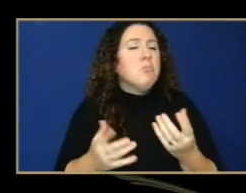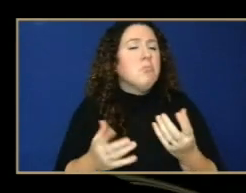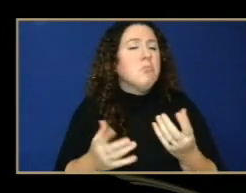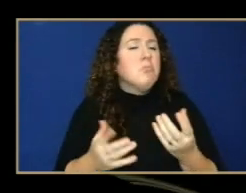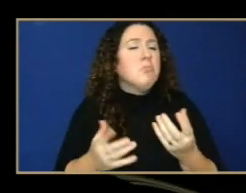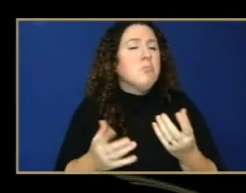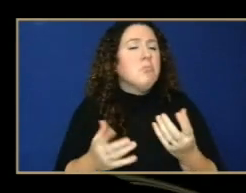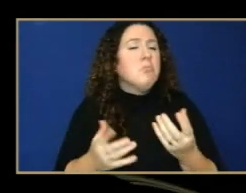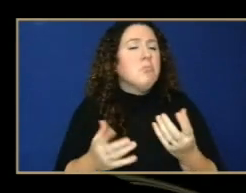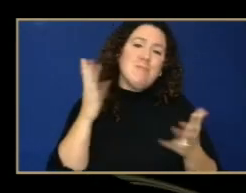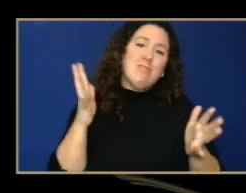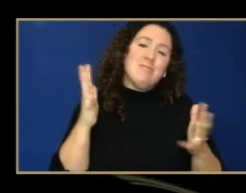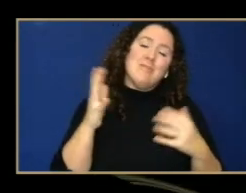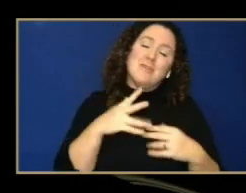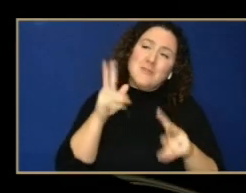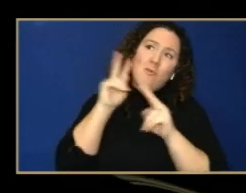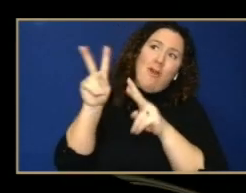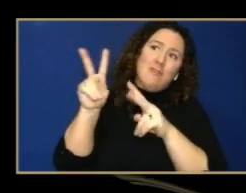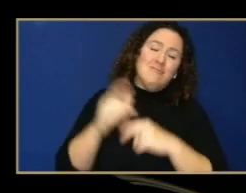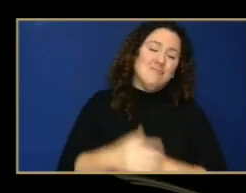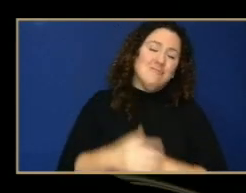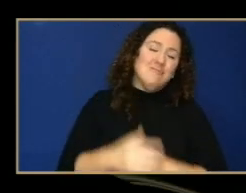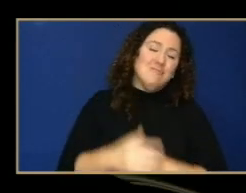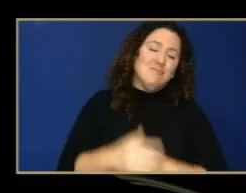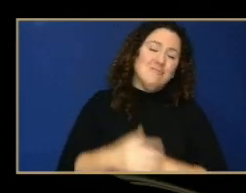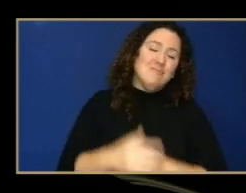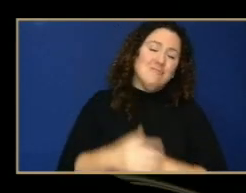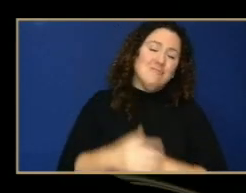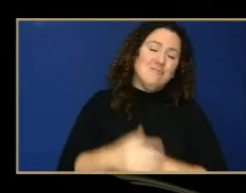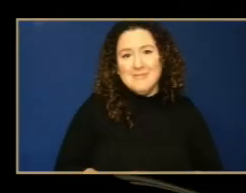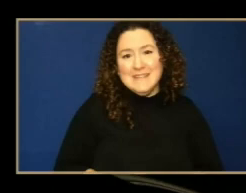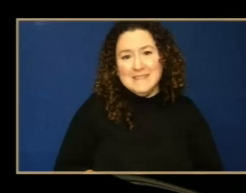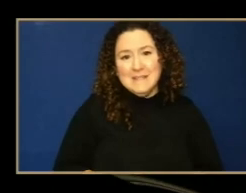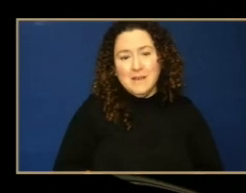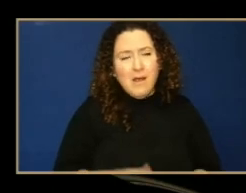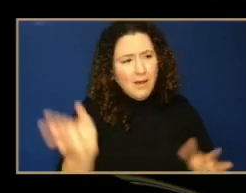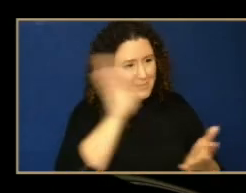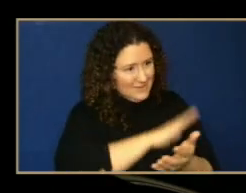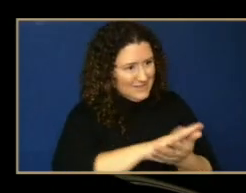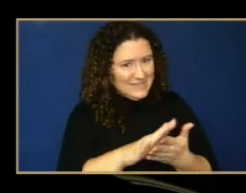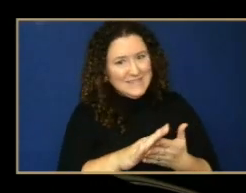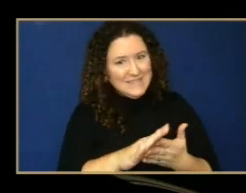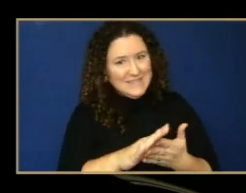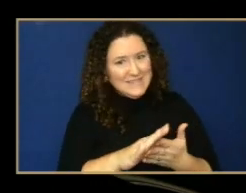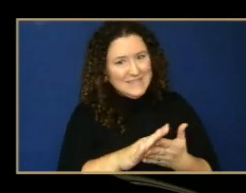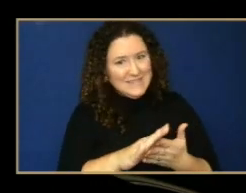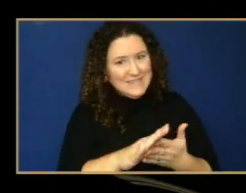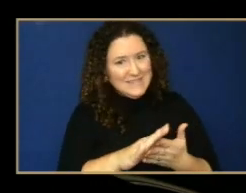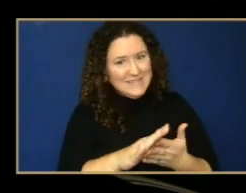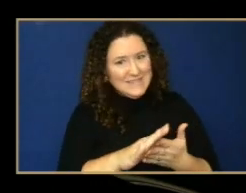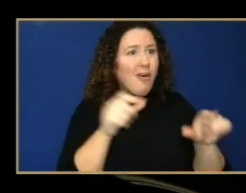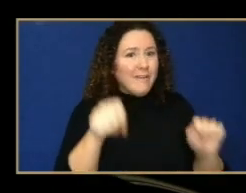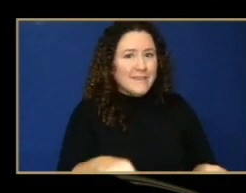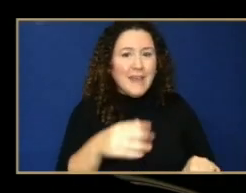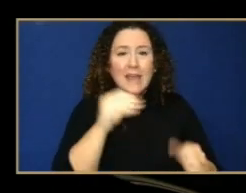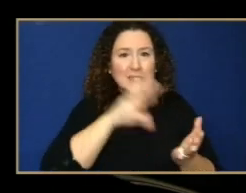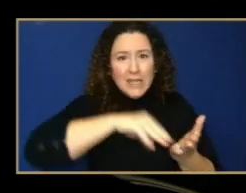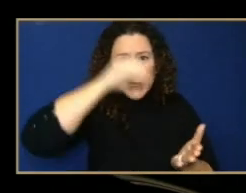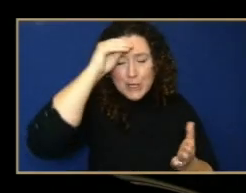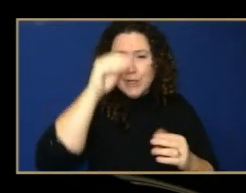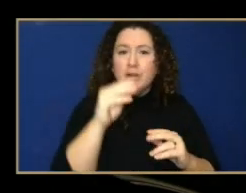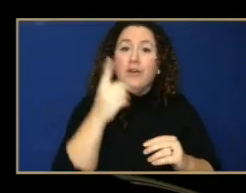Nice. And so, I mean, it's just great that all of us get to do this and, learn a little bit about it. And for those that do have a